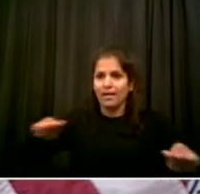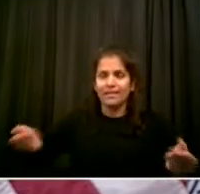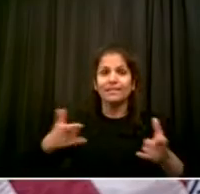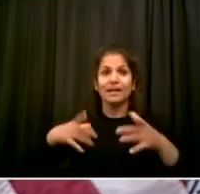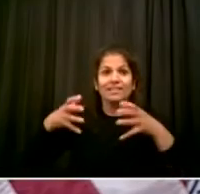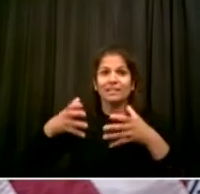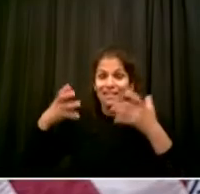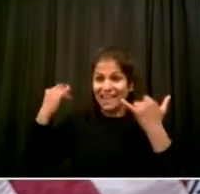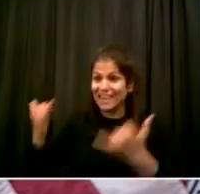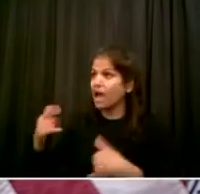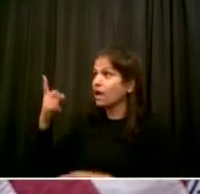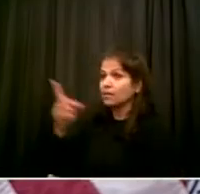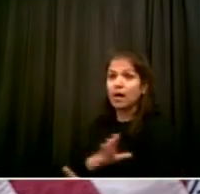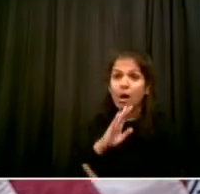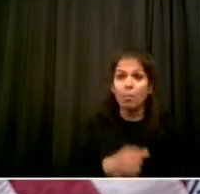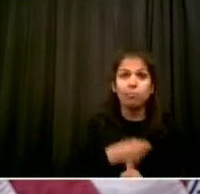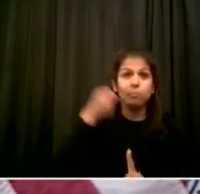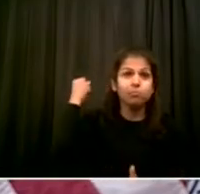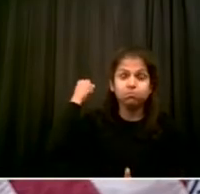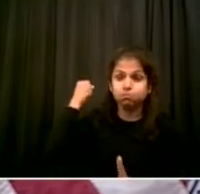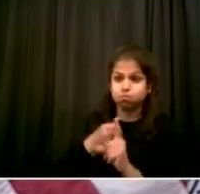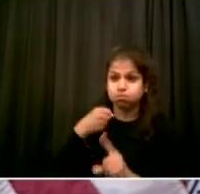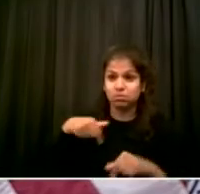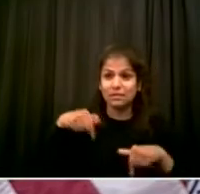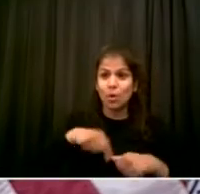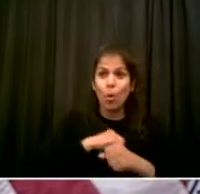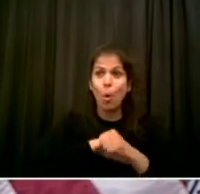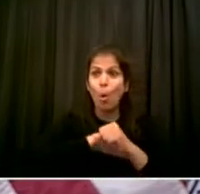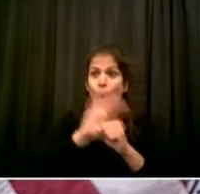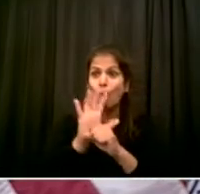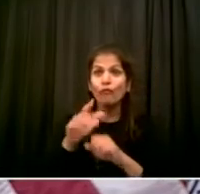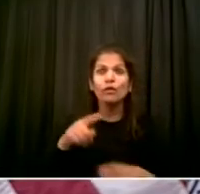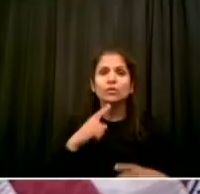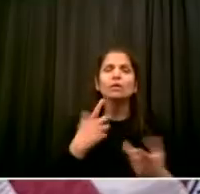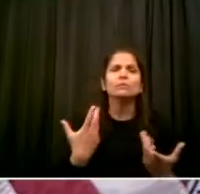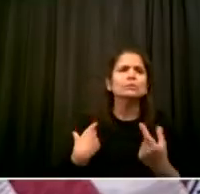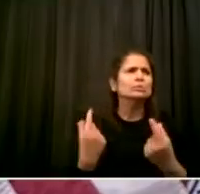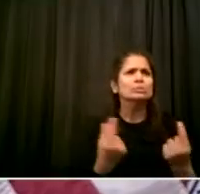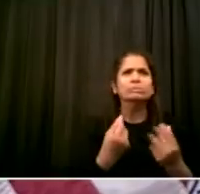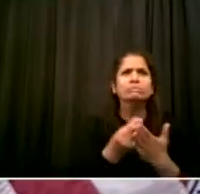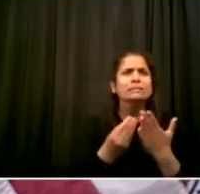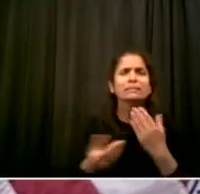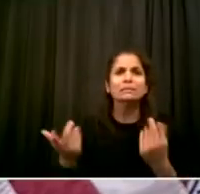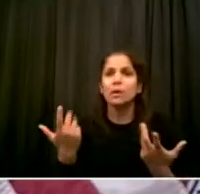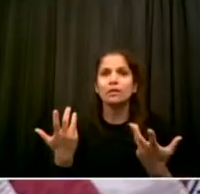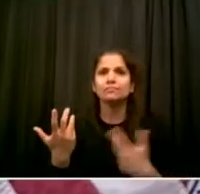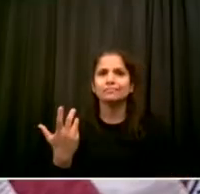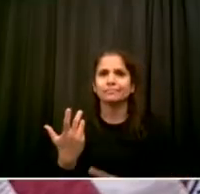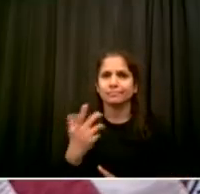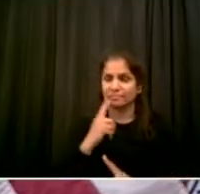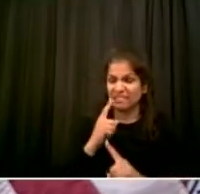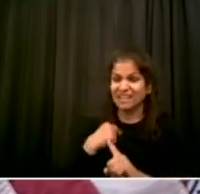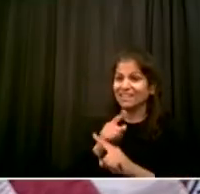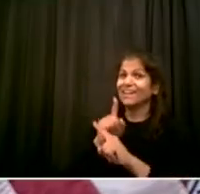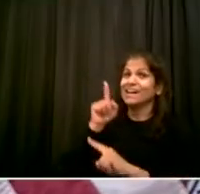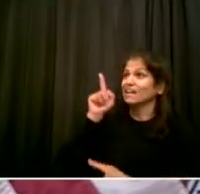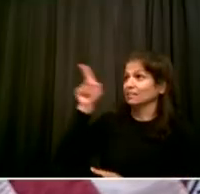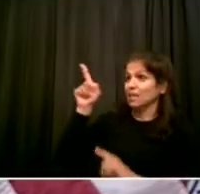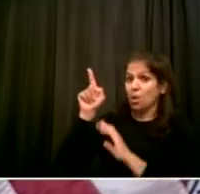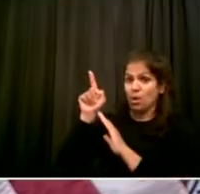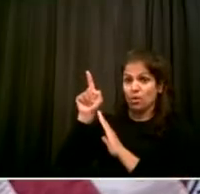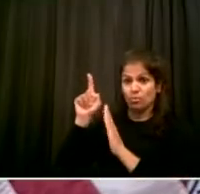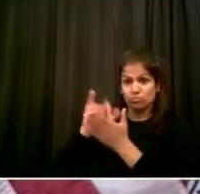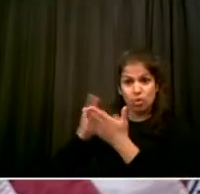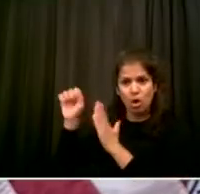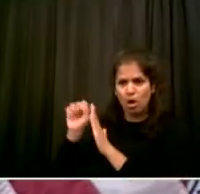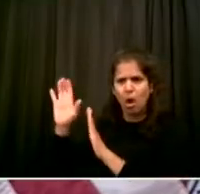all cities and states together for the right kind of stimulus, because no one wants to borrow. What we want is our federal government to step up for